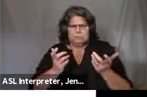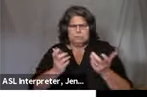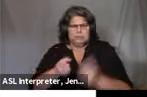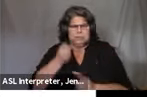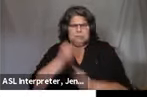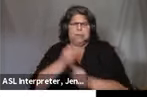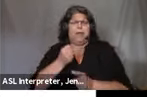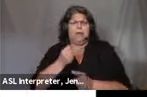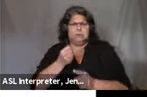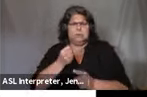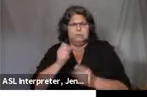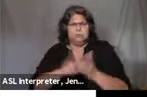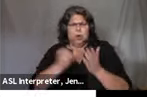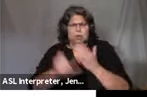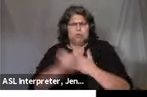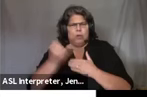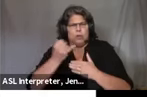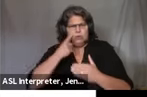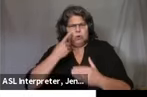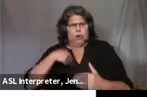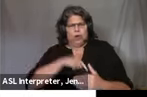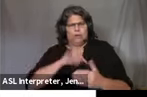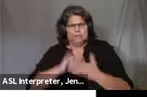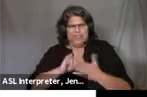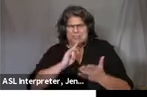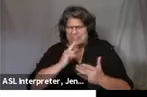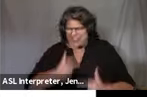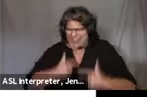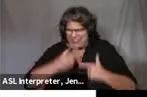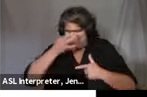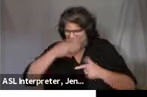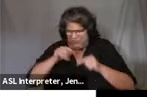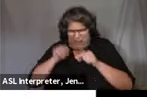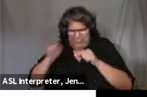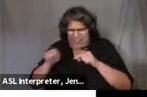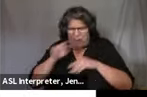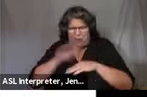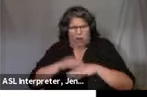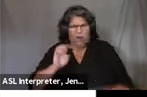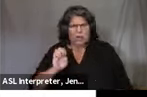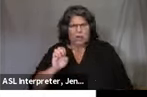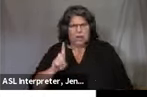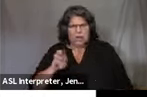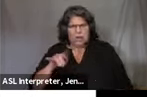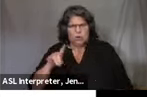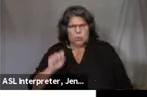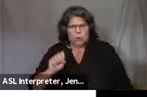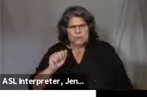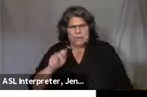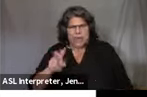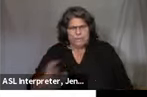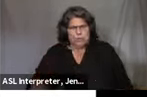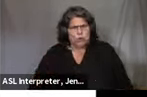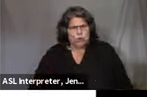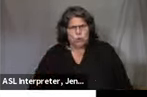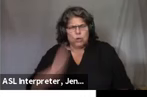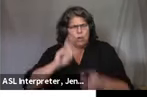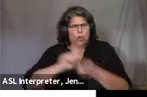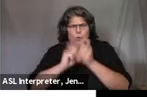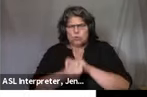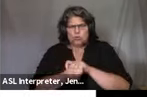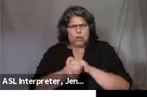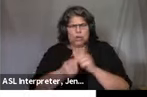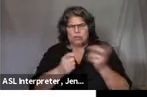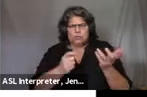impactful project for those of us that literally live across the street on Edwards Avenue. And it's going to change the aesthetic